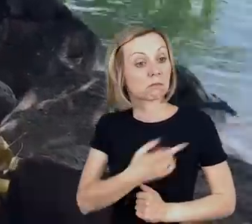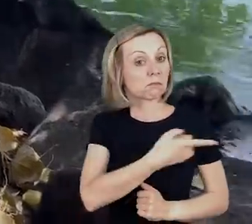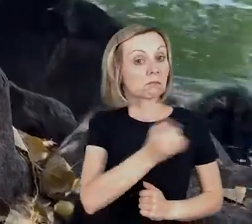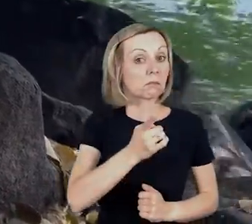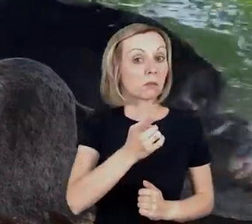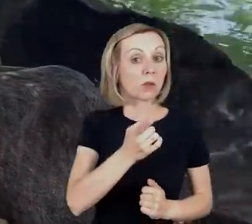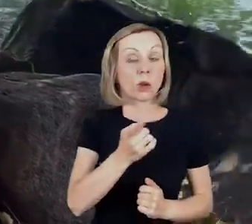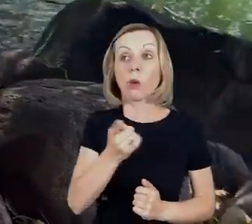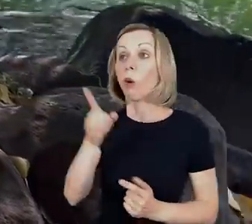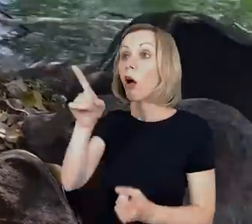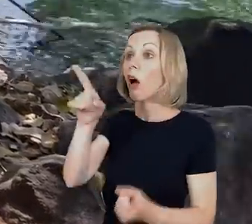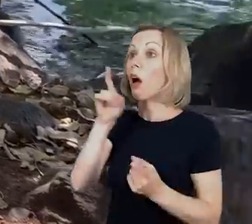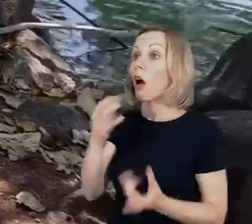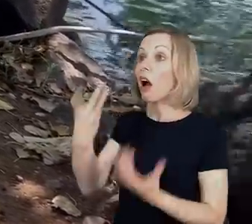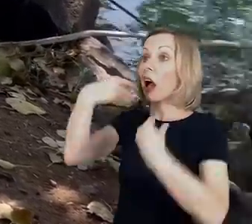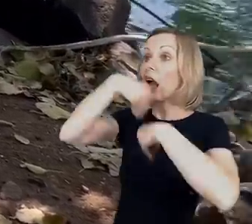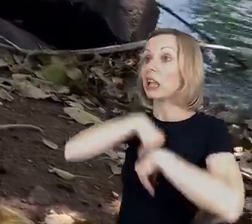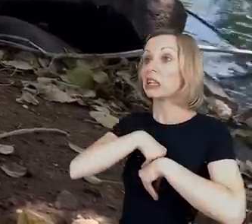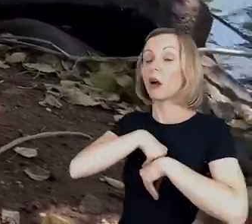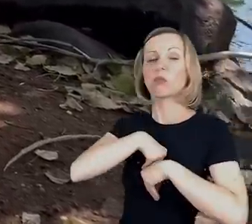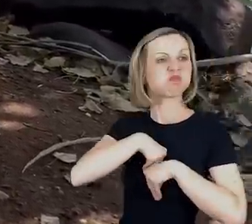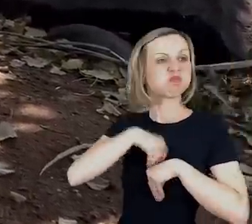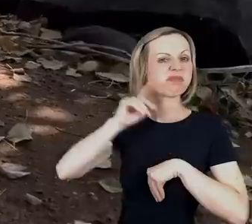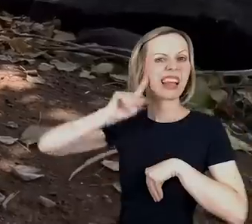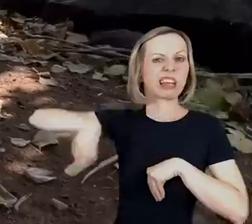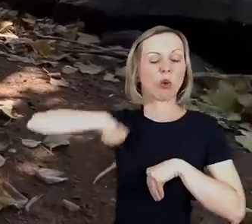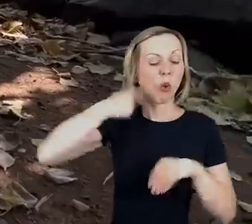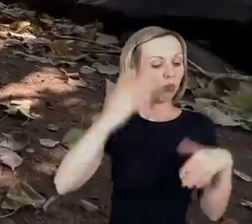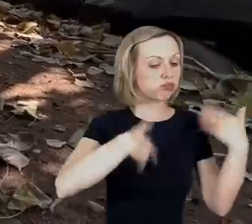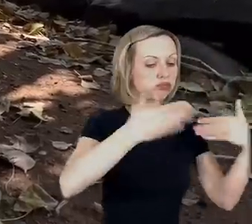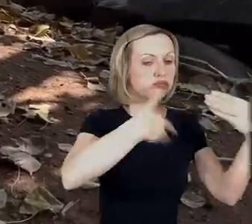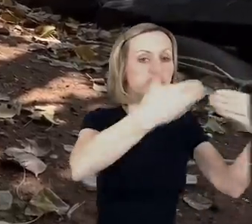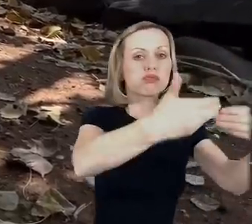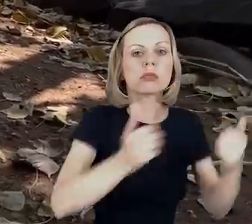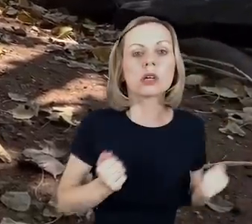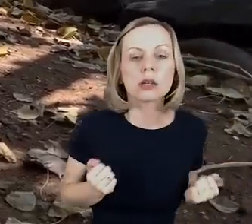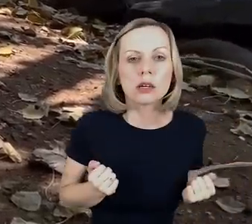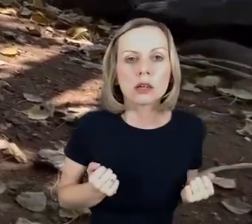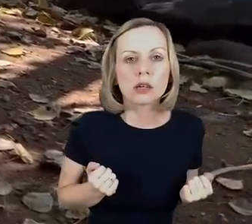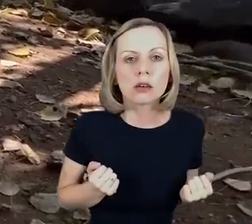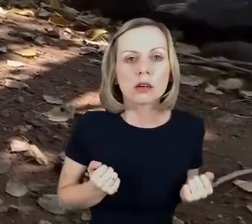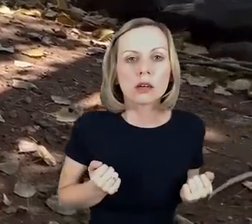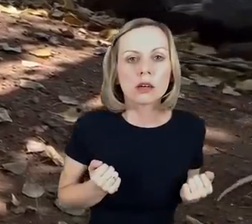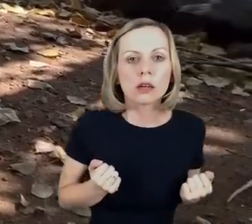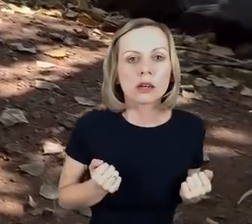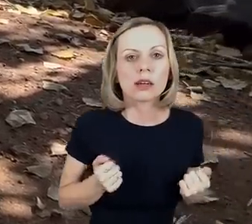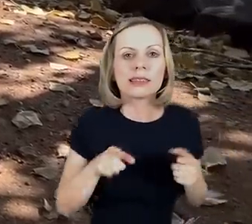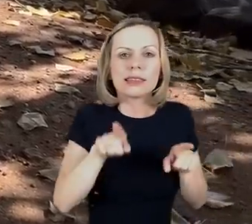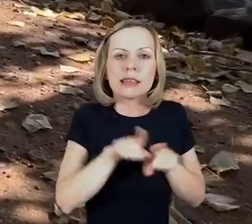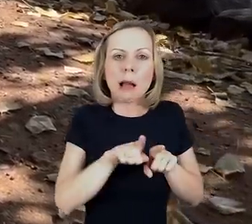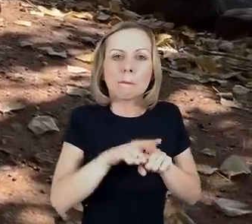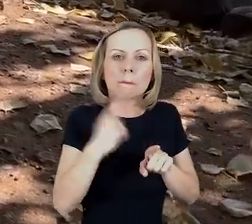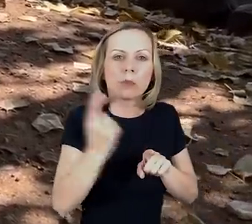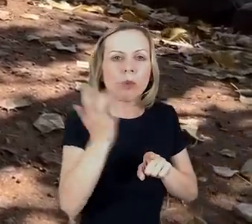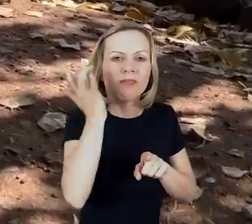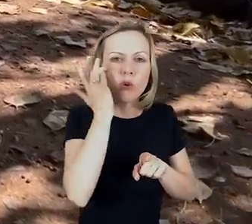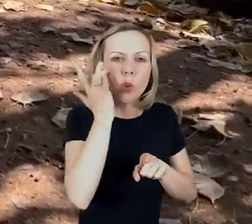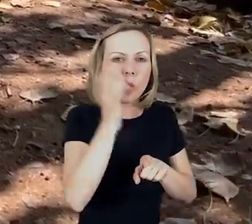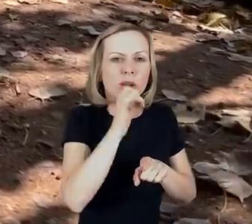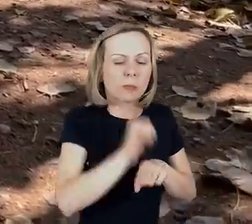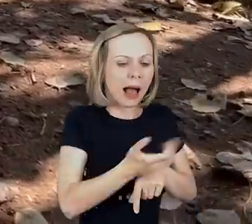And everyone who hears these words of mine but does not hear them is like the foolish